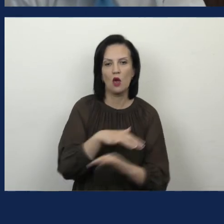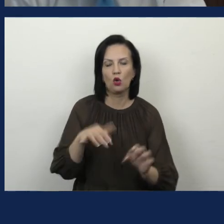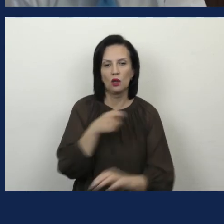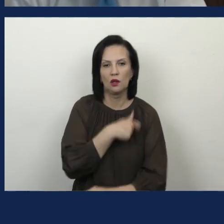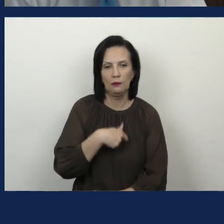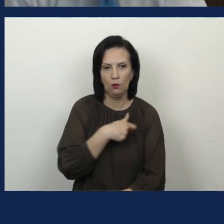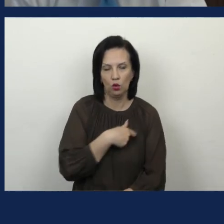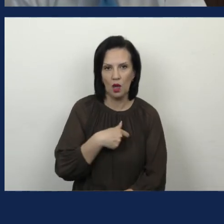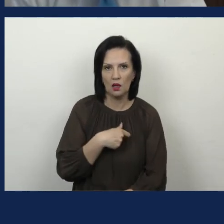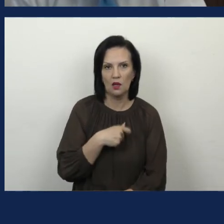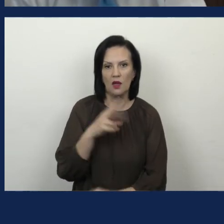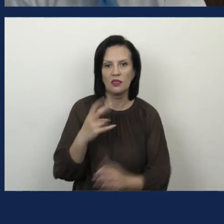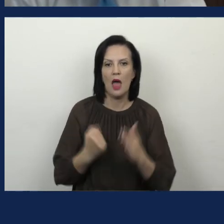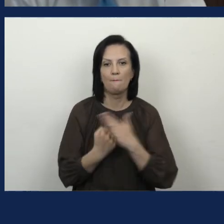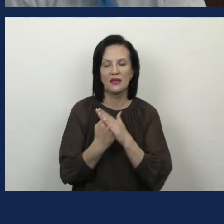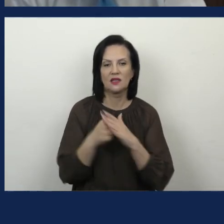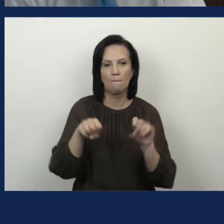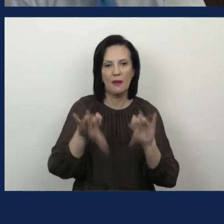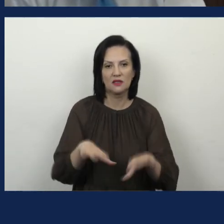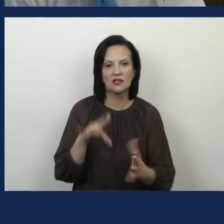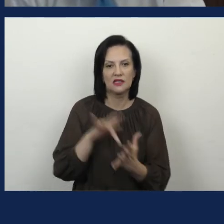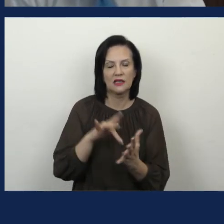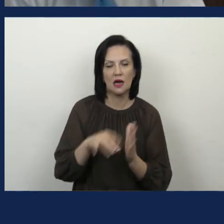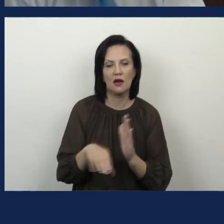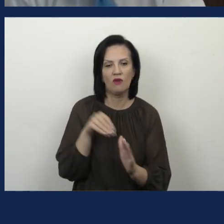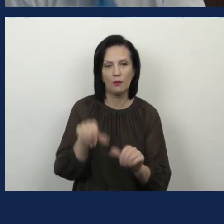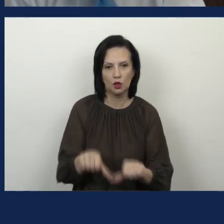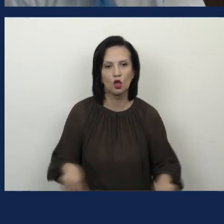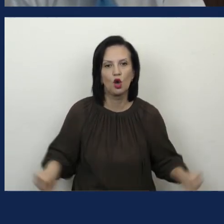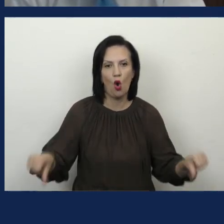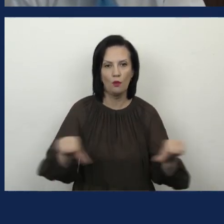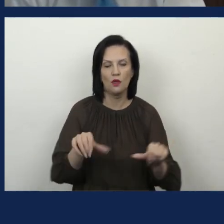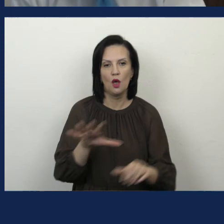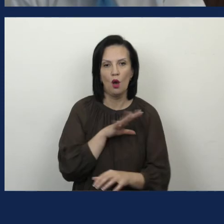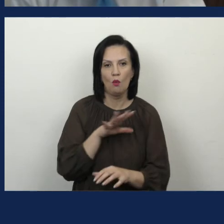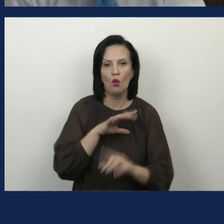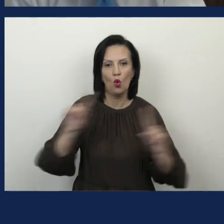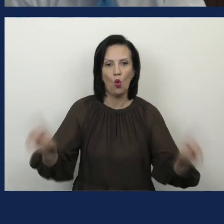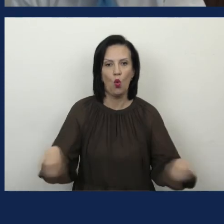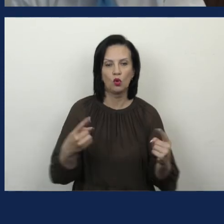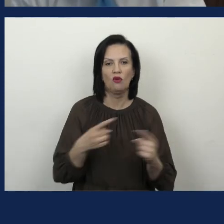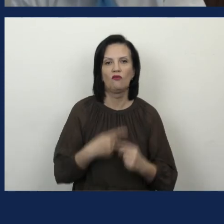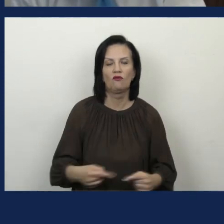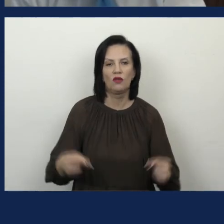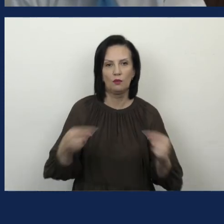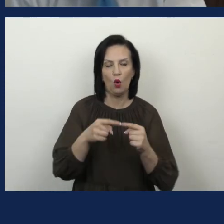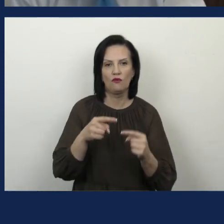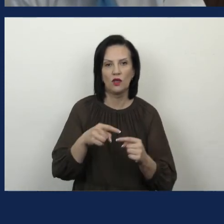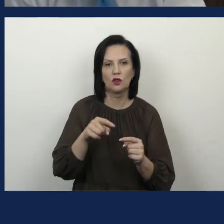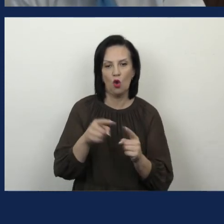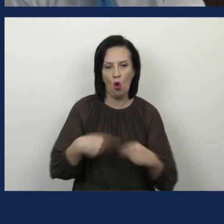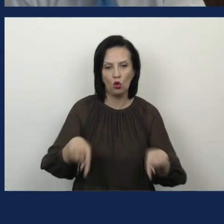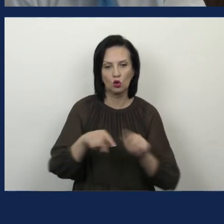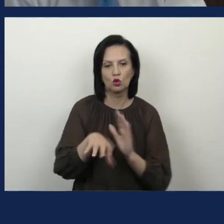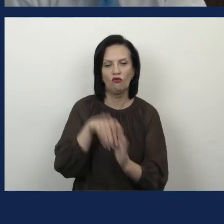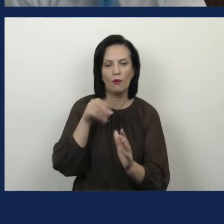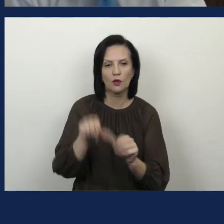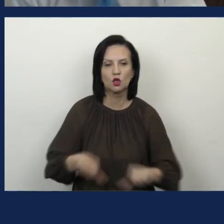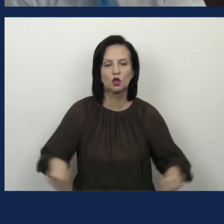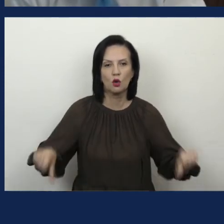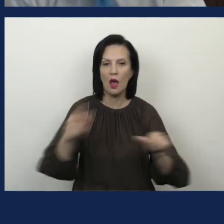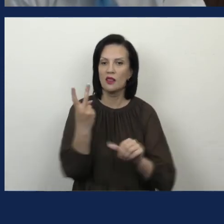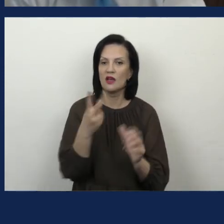basis of the law of Ukraine on the parliamentary election. Following the resolution of the CEC, a district